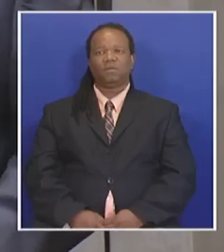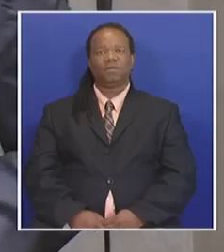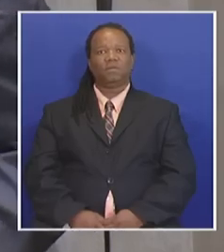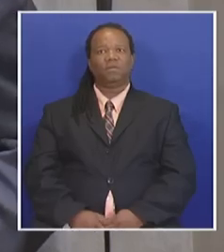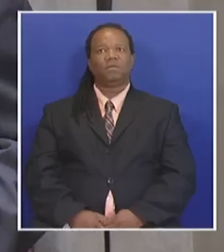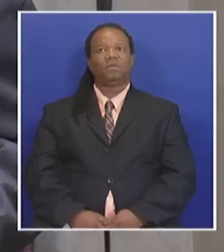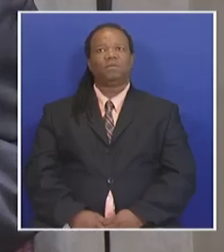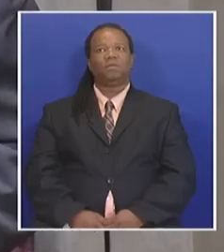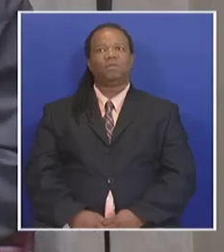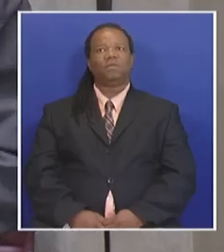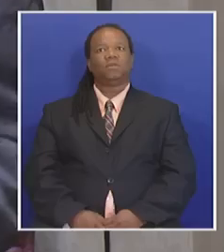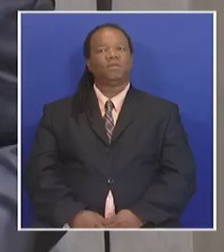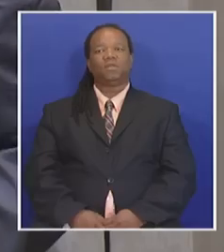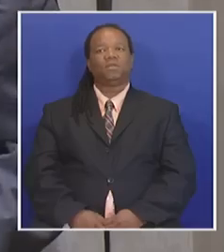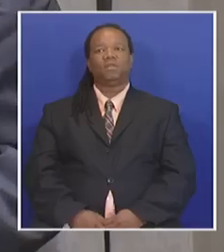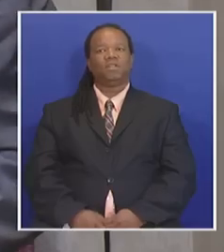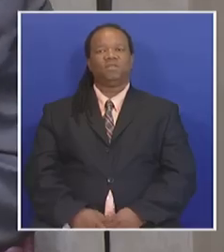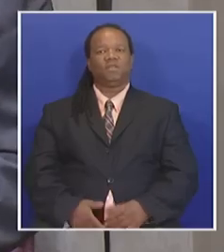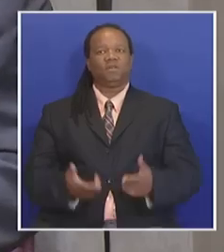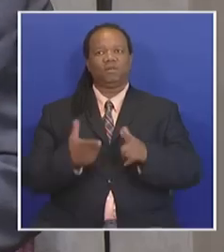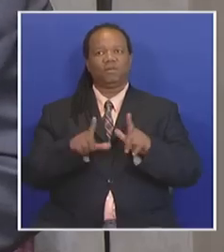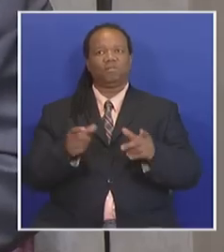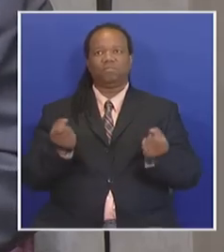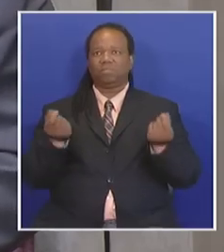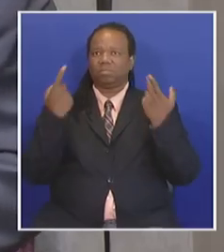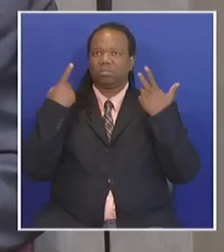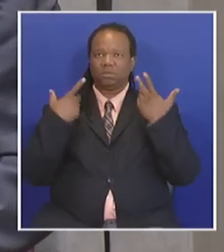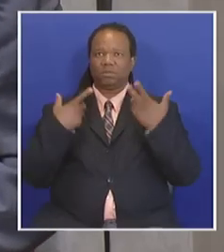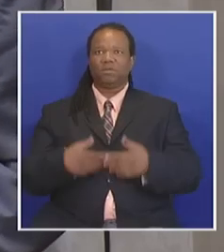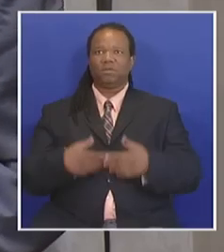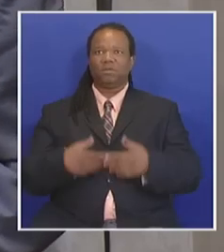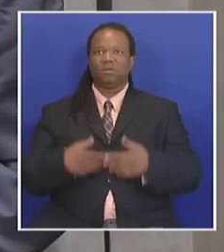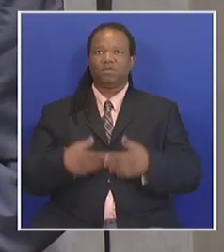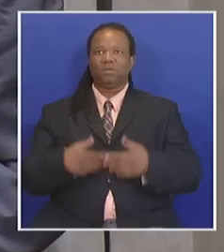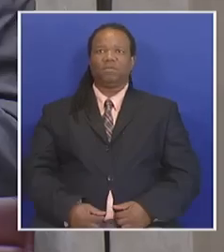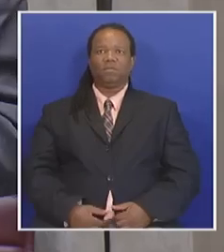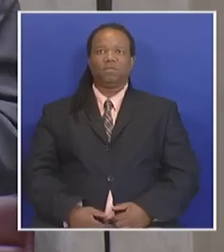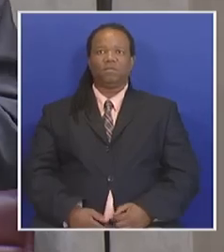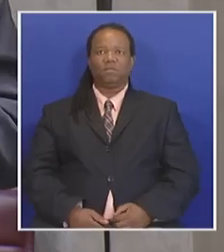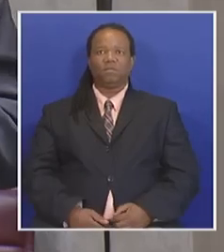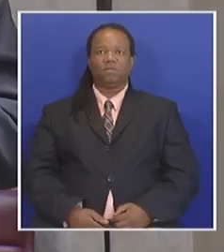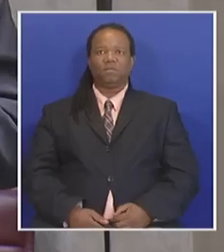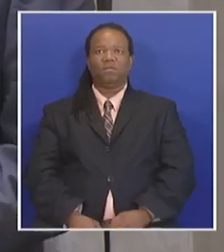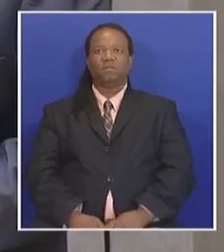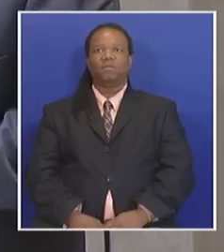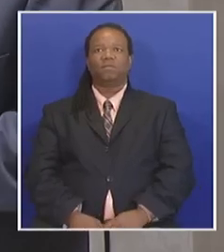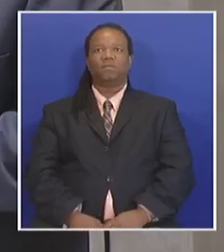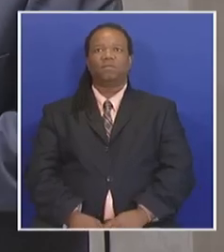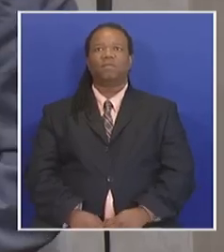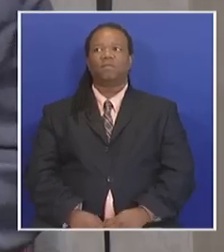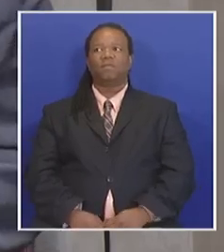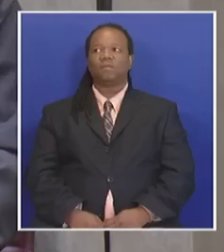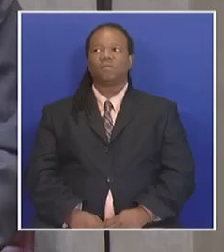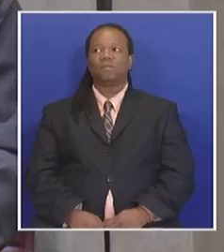rolling out our anti-racism pledge to all our members and structures. Our pledge reads